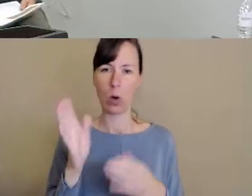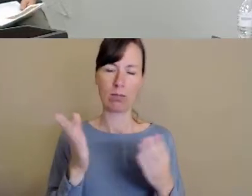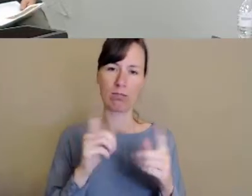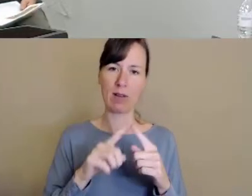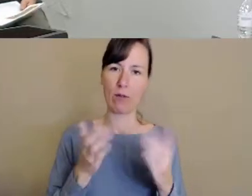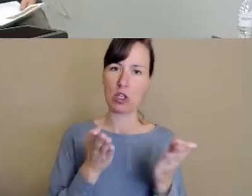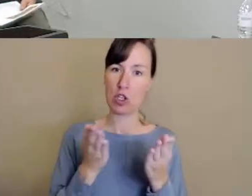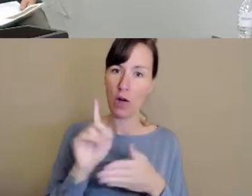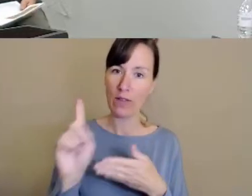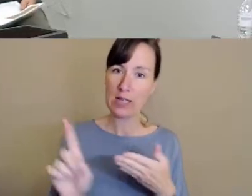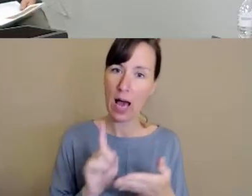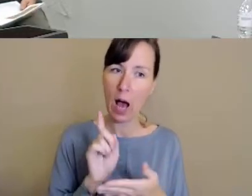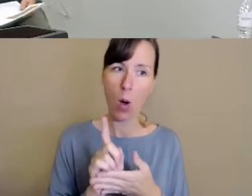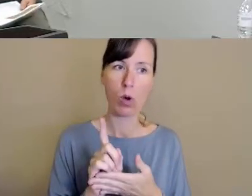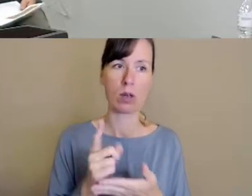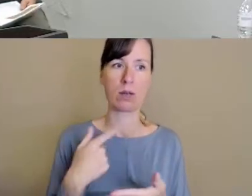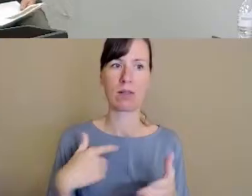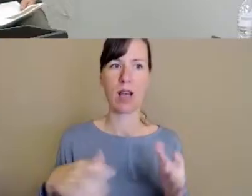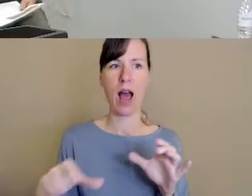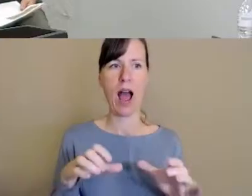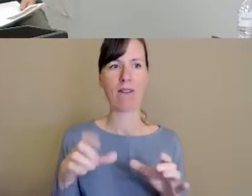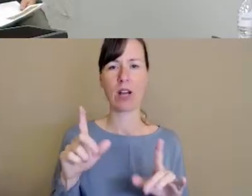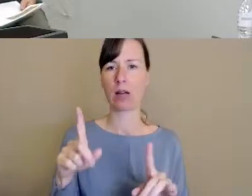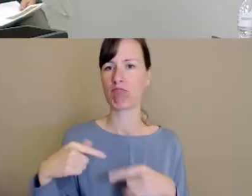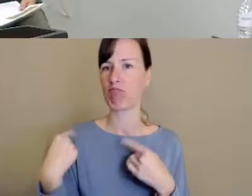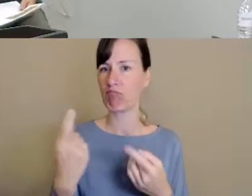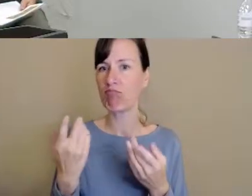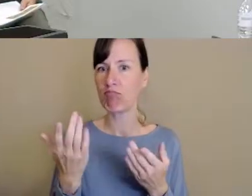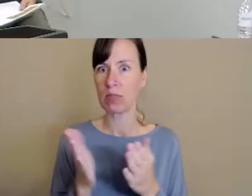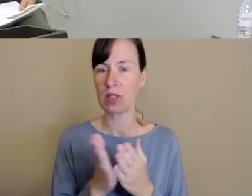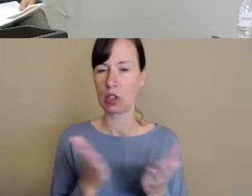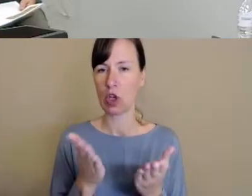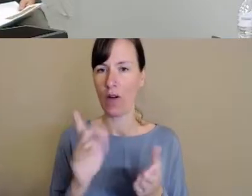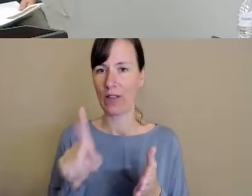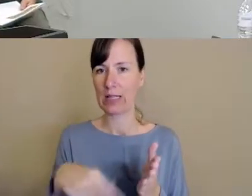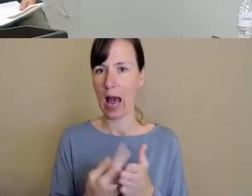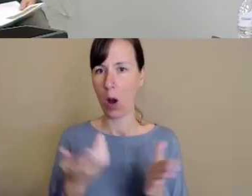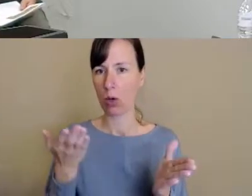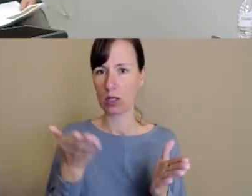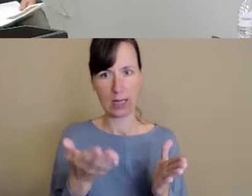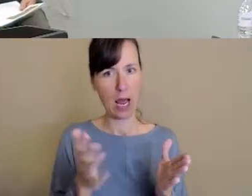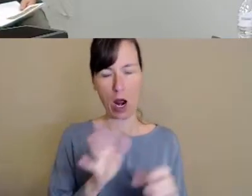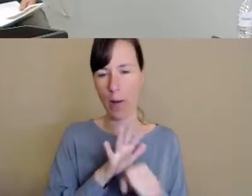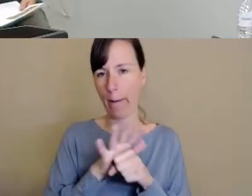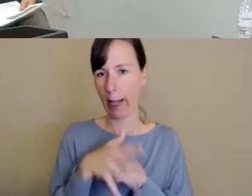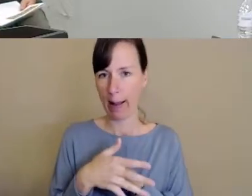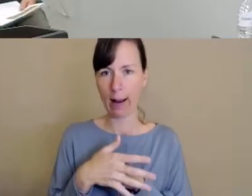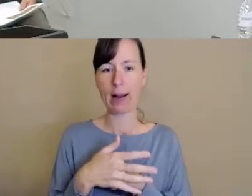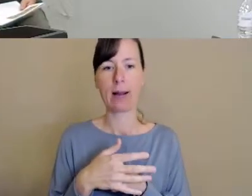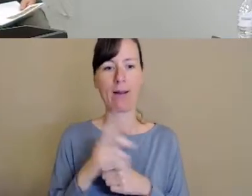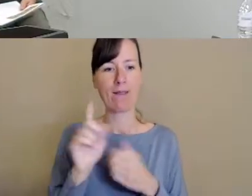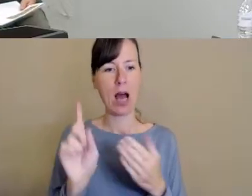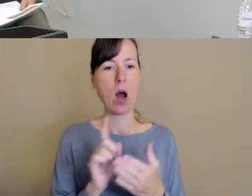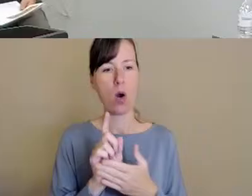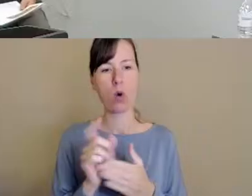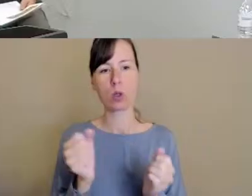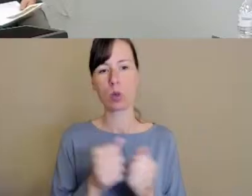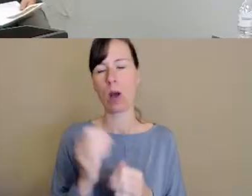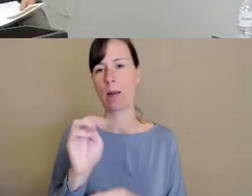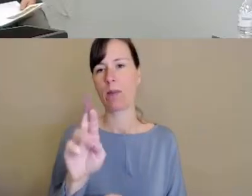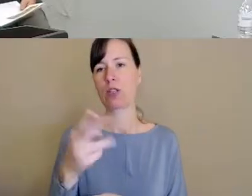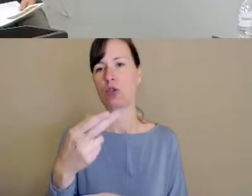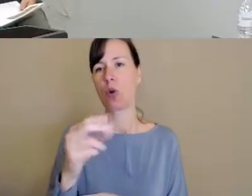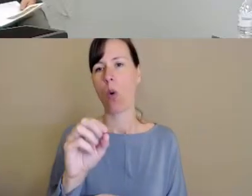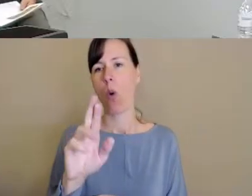I've done plenty of service hours there with Mr. Horkler. So I just want to thank you